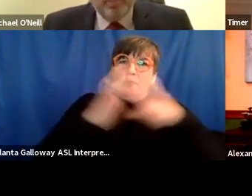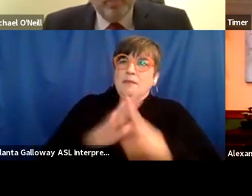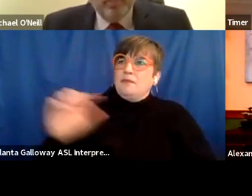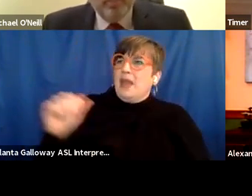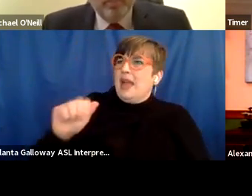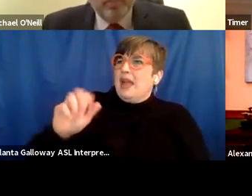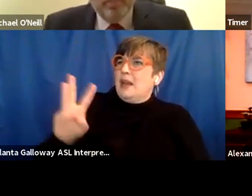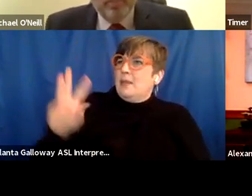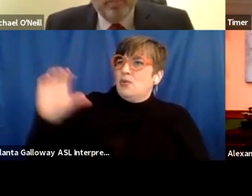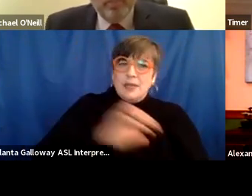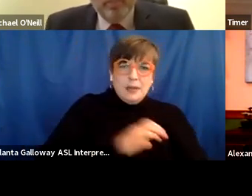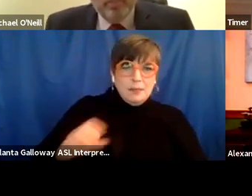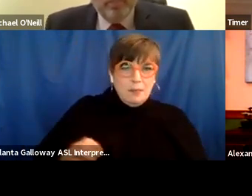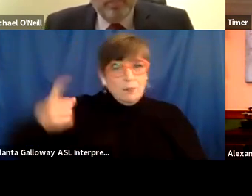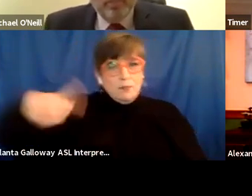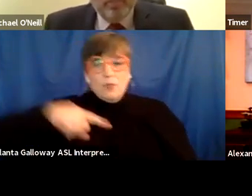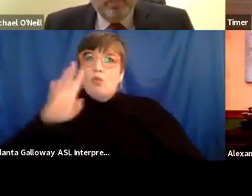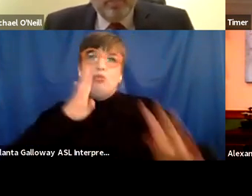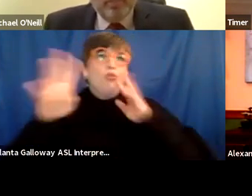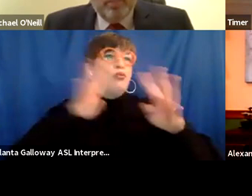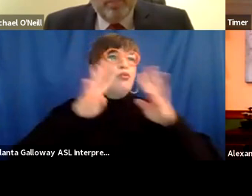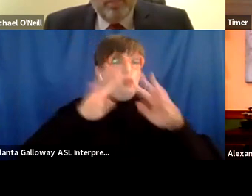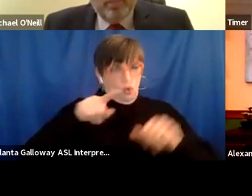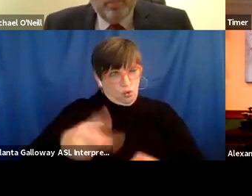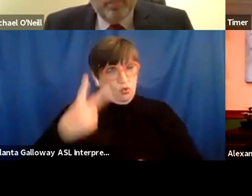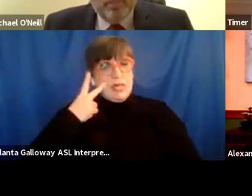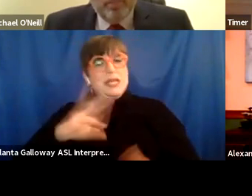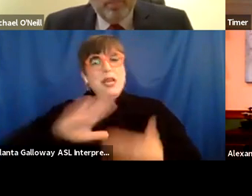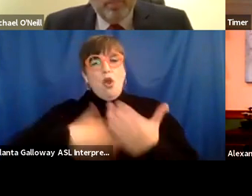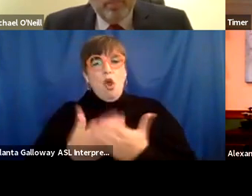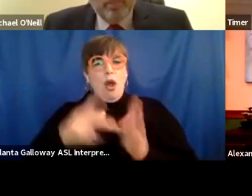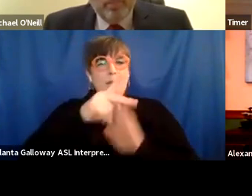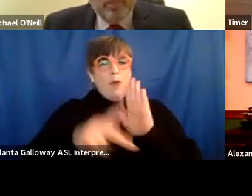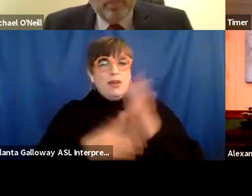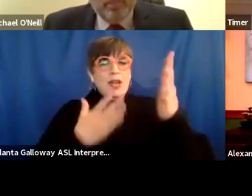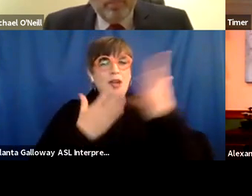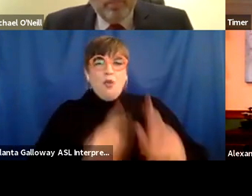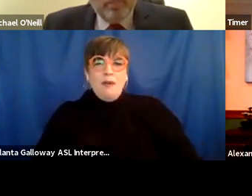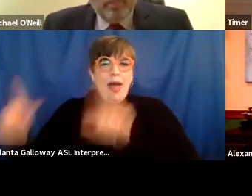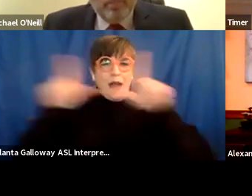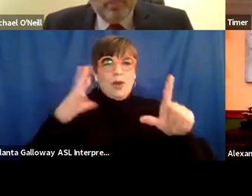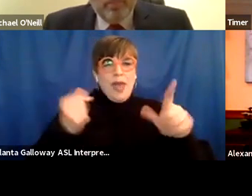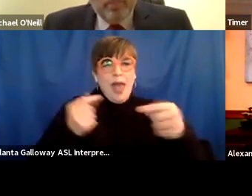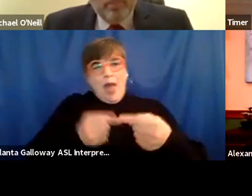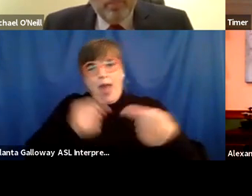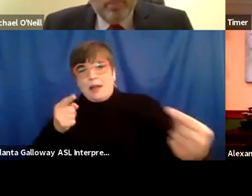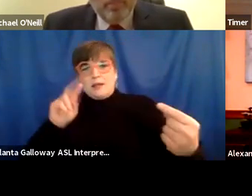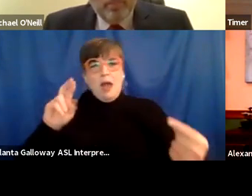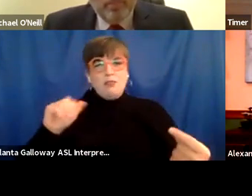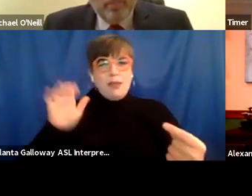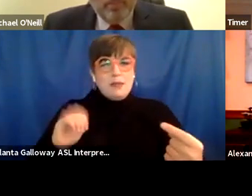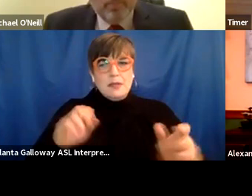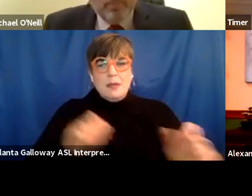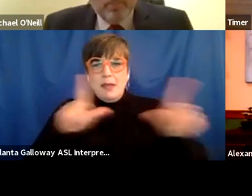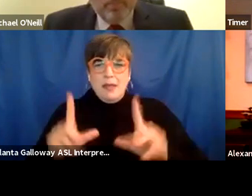committee. You are always saying that you view all policies through an equity and anti-racism lens. We need a proposal